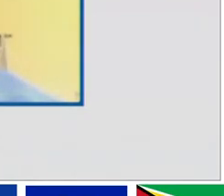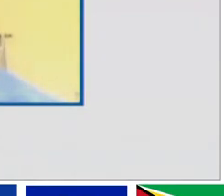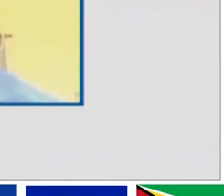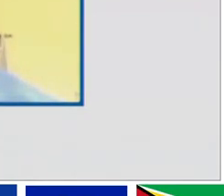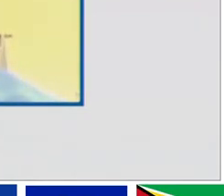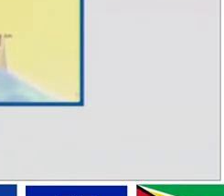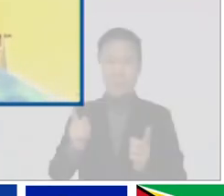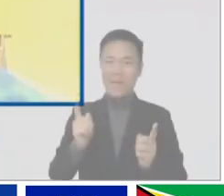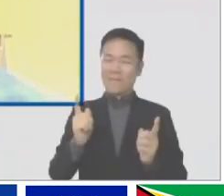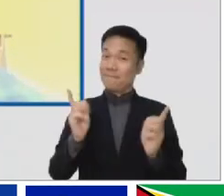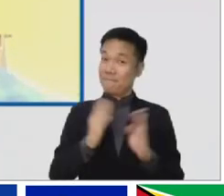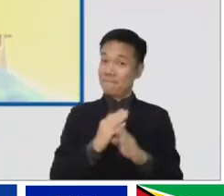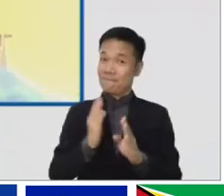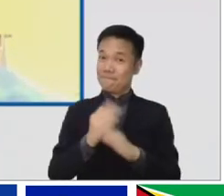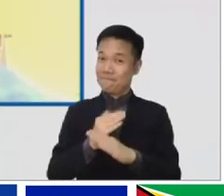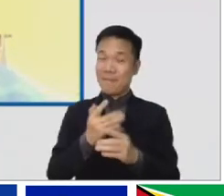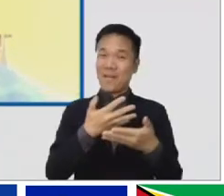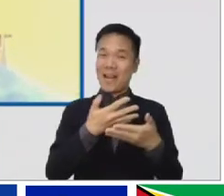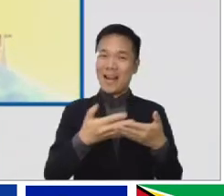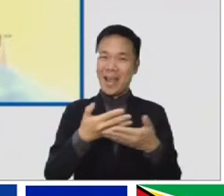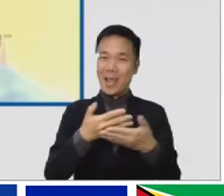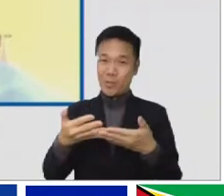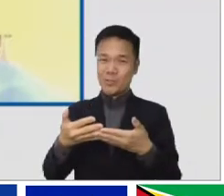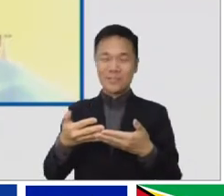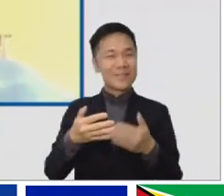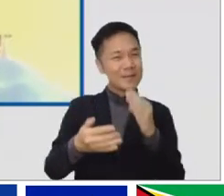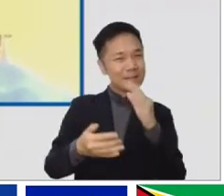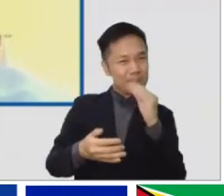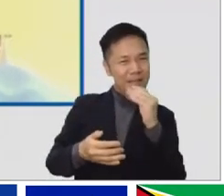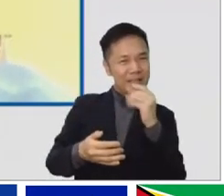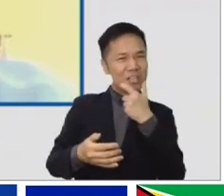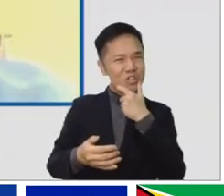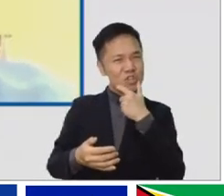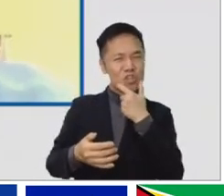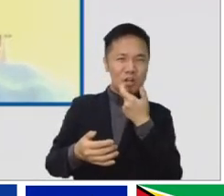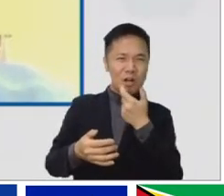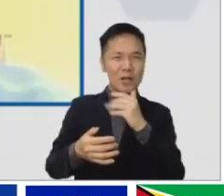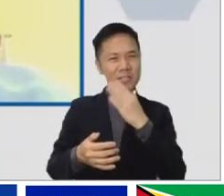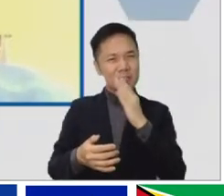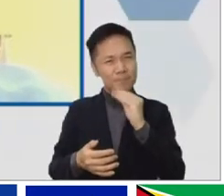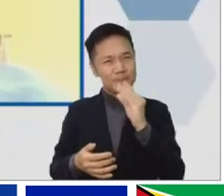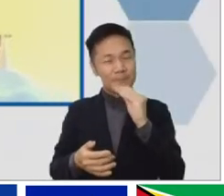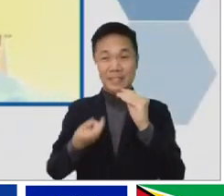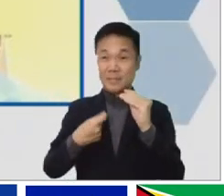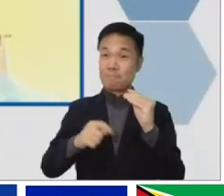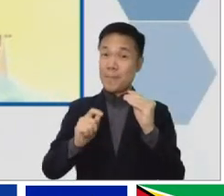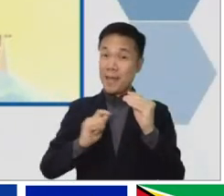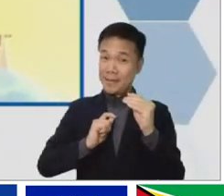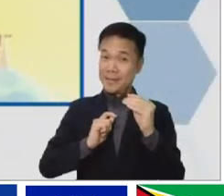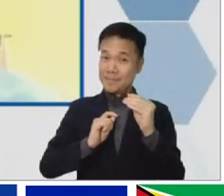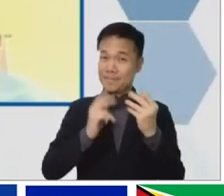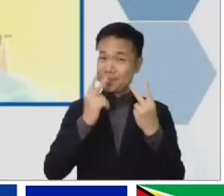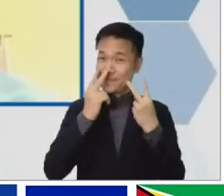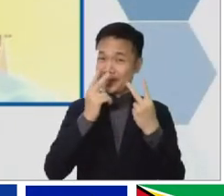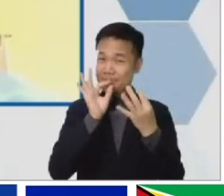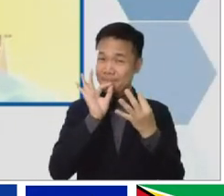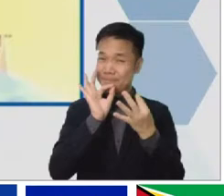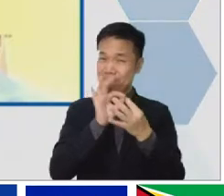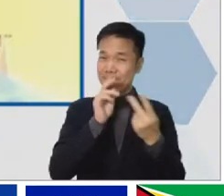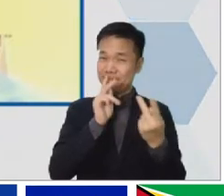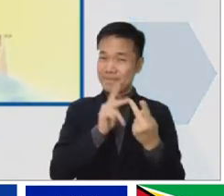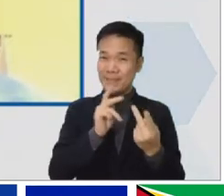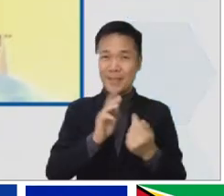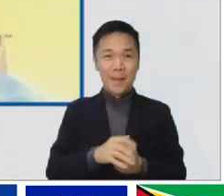languages between the two. I may speak in Spanish where it is appropriate for the person who has to listen to what I'm saying to understand